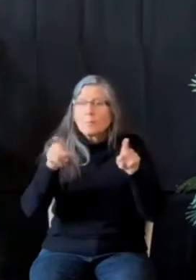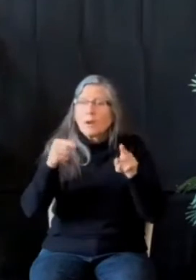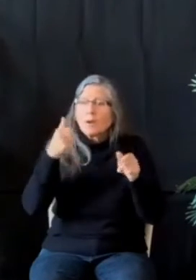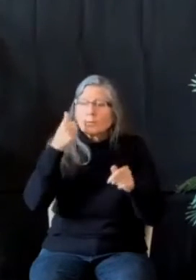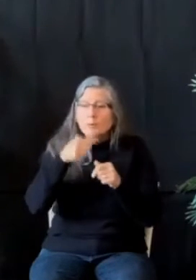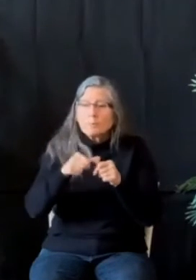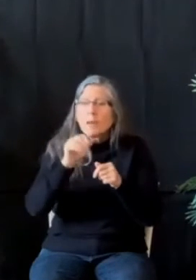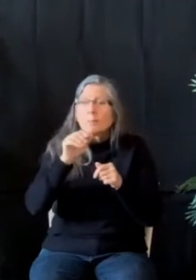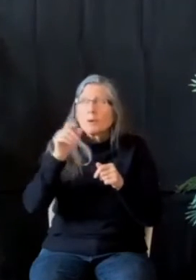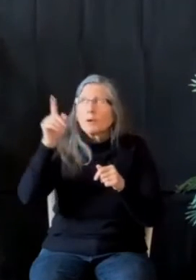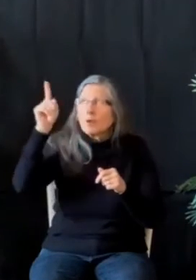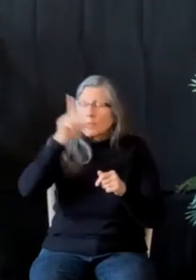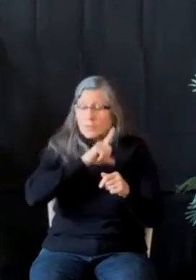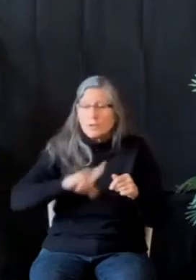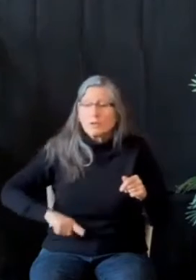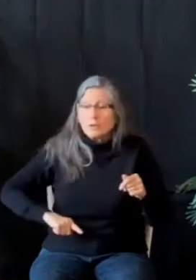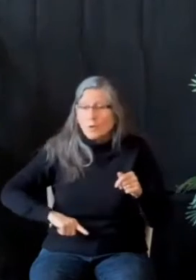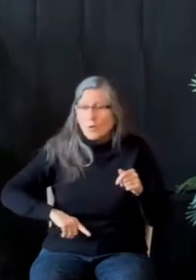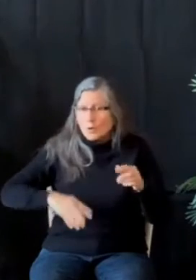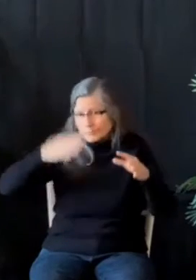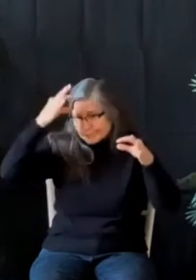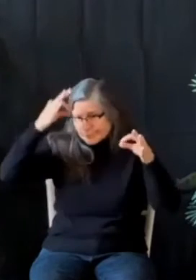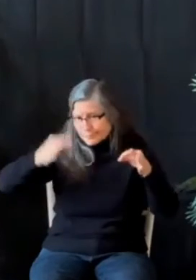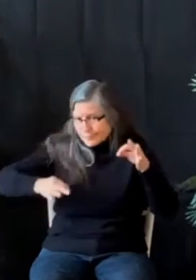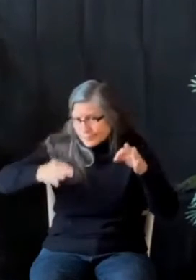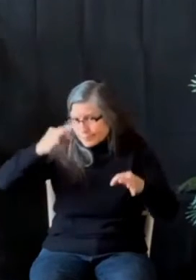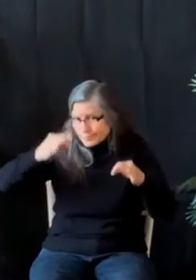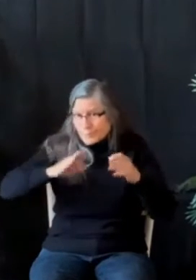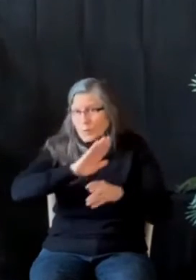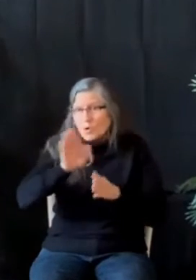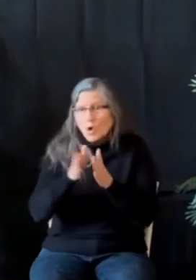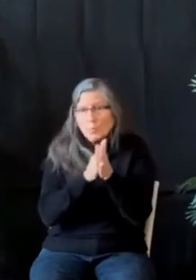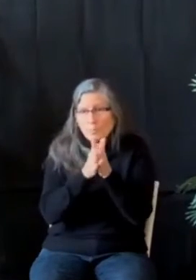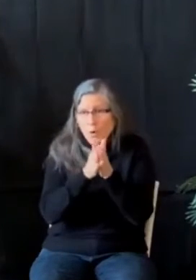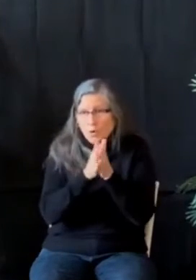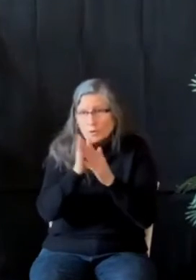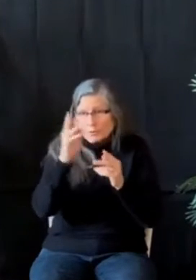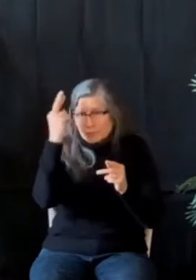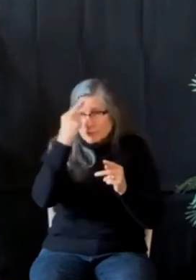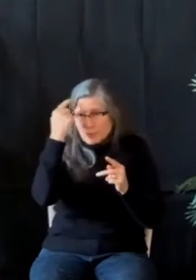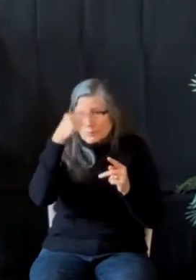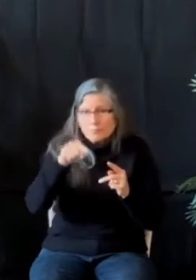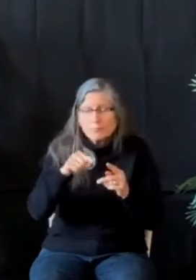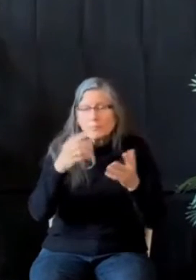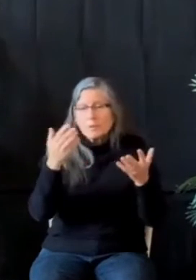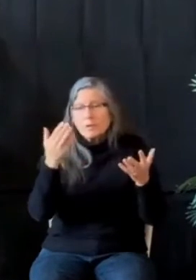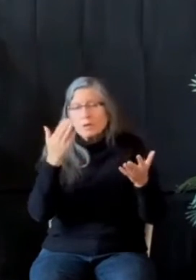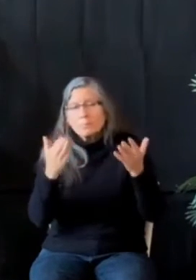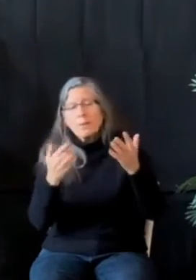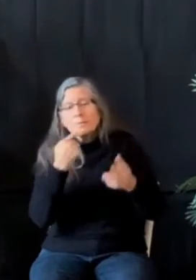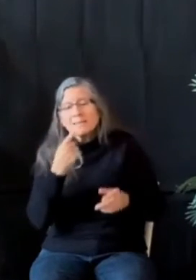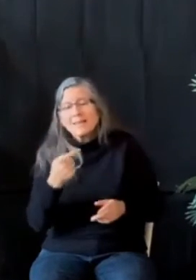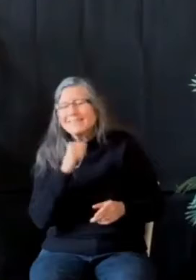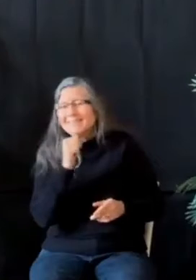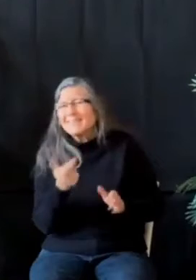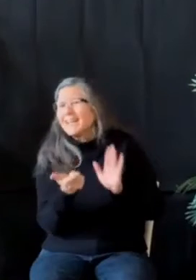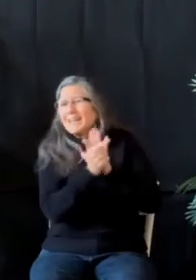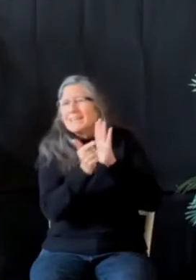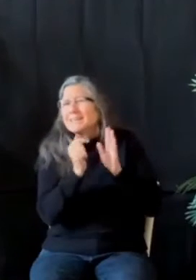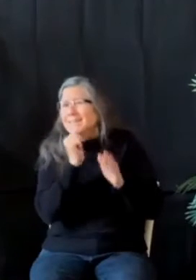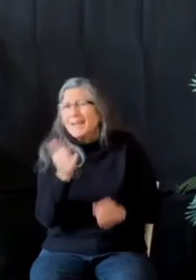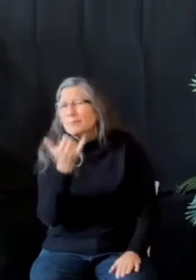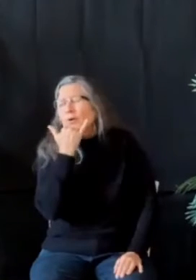your what? Your motives. You might be doing something. You might say it's not illegal. It's not really